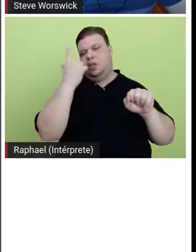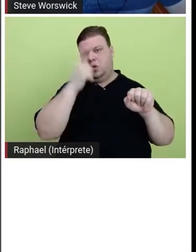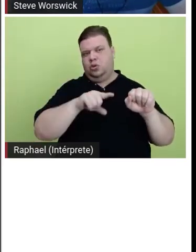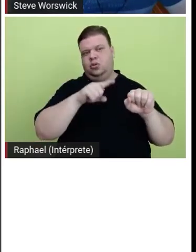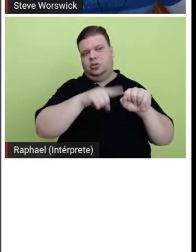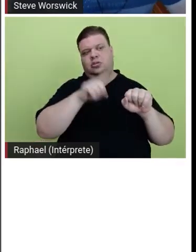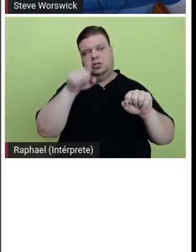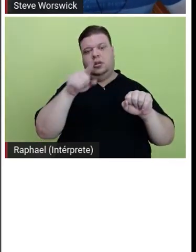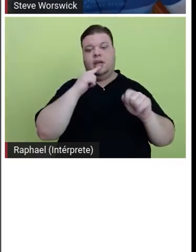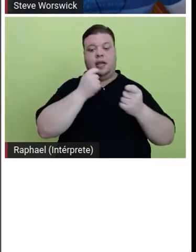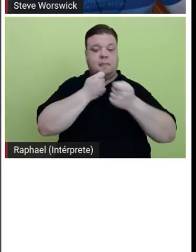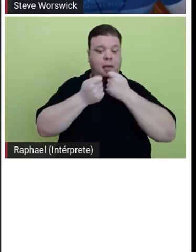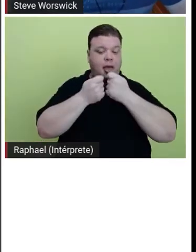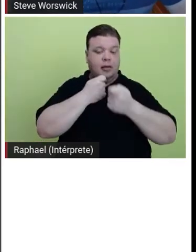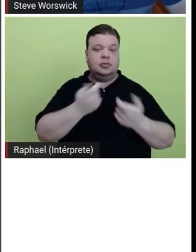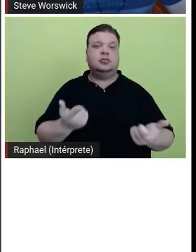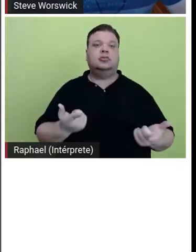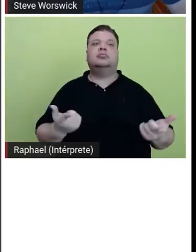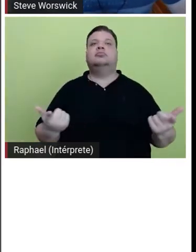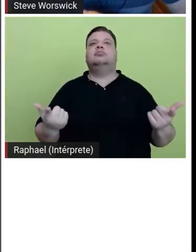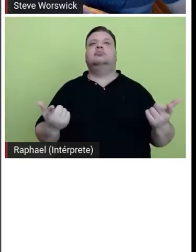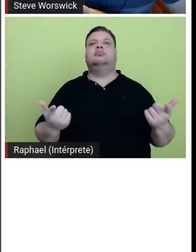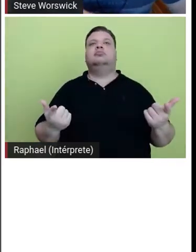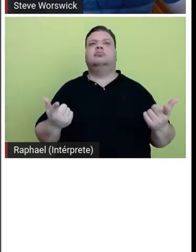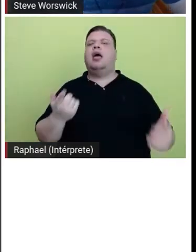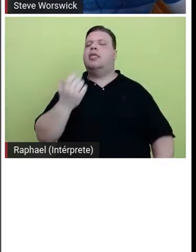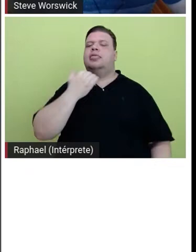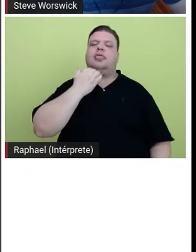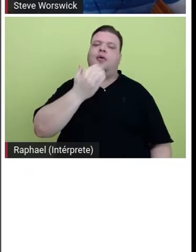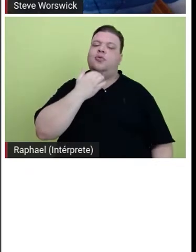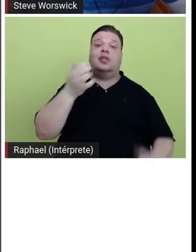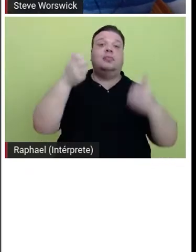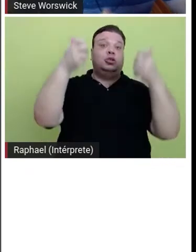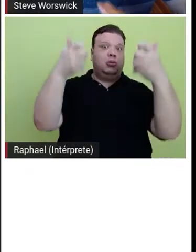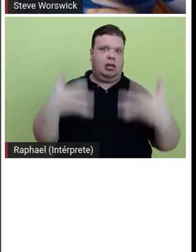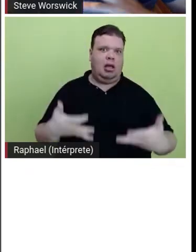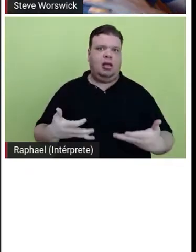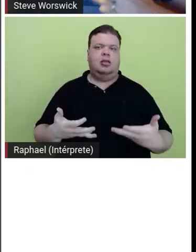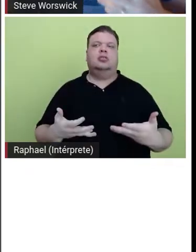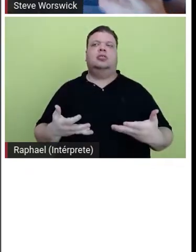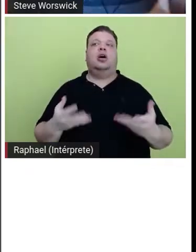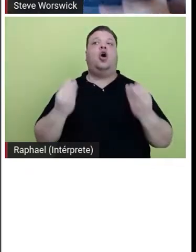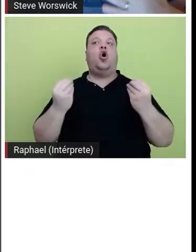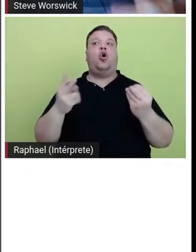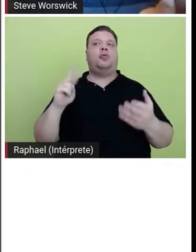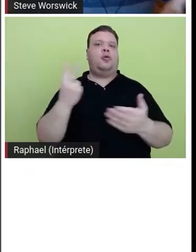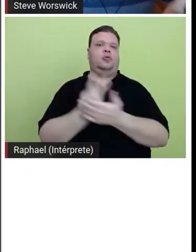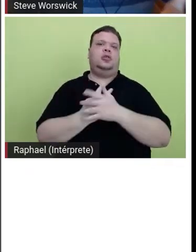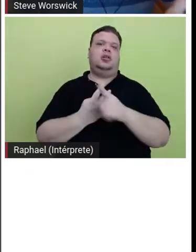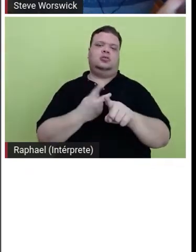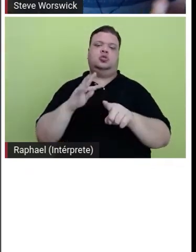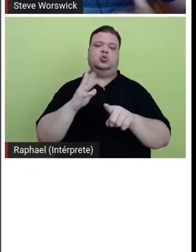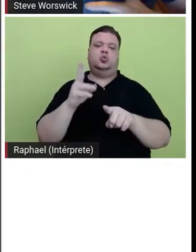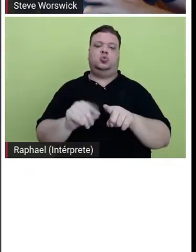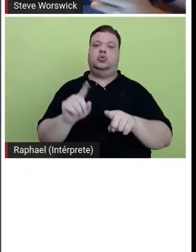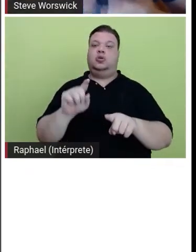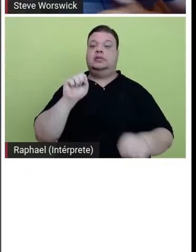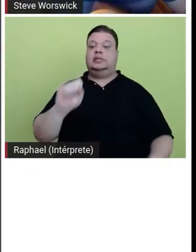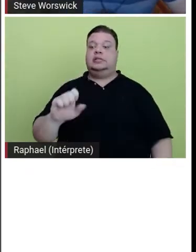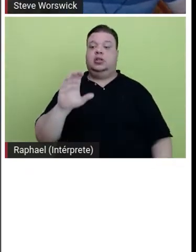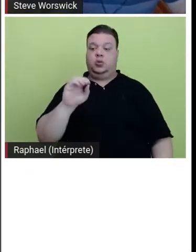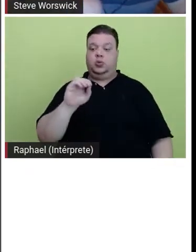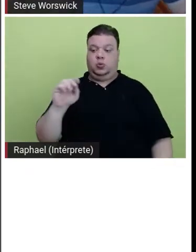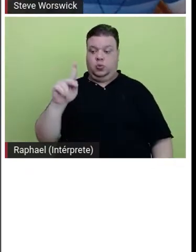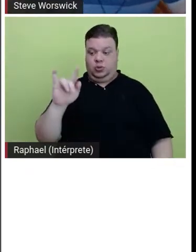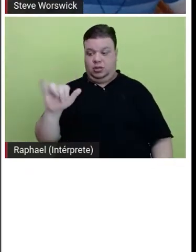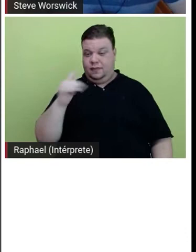corrected it. With a machine learning bot, it's totally black box. All you can do is provide